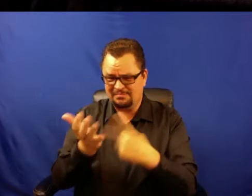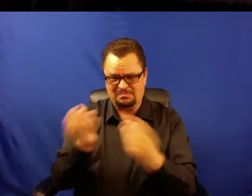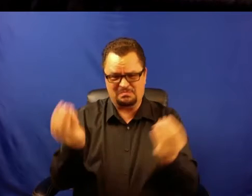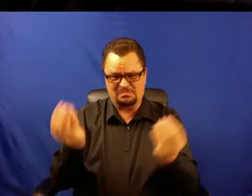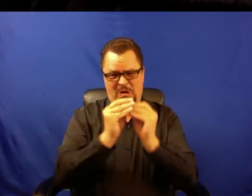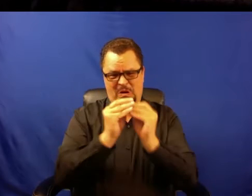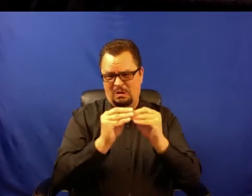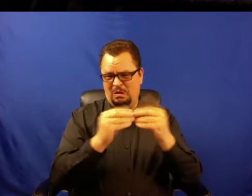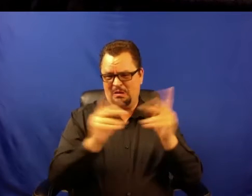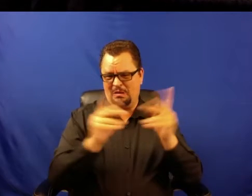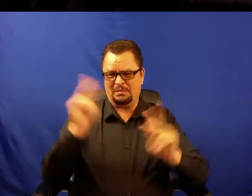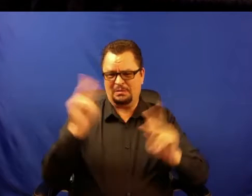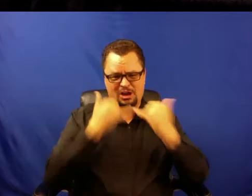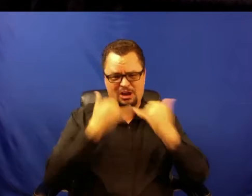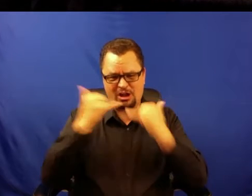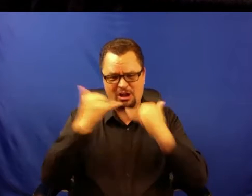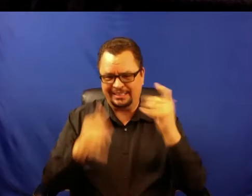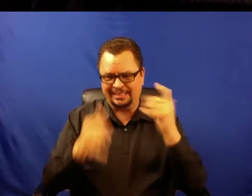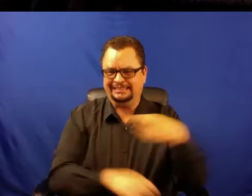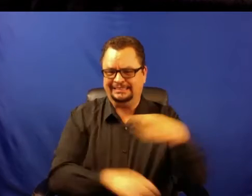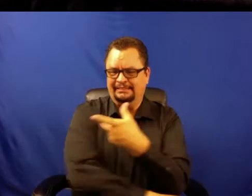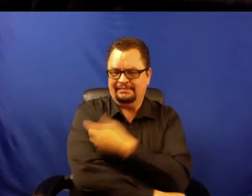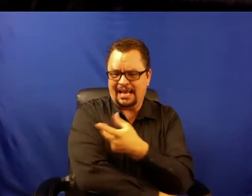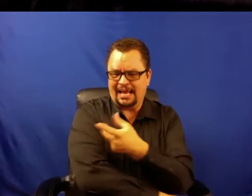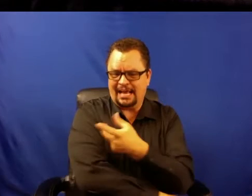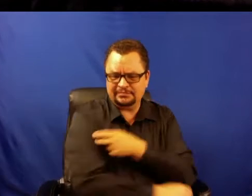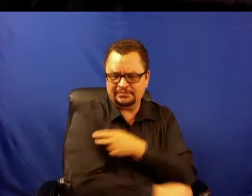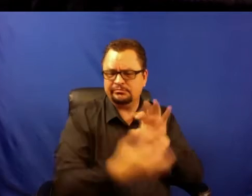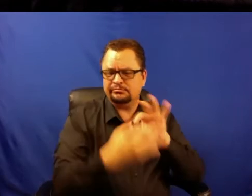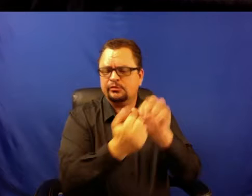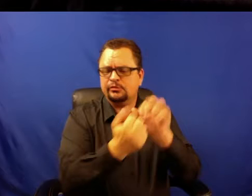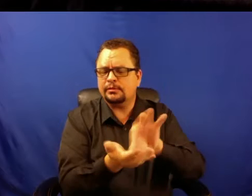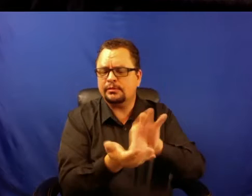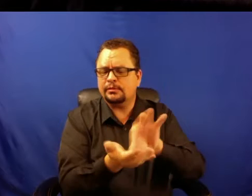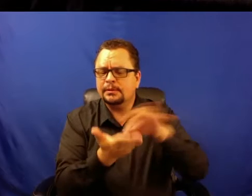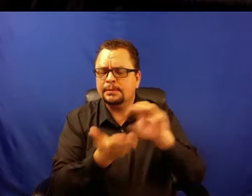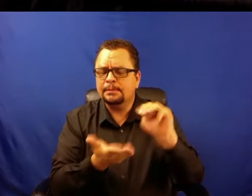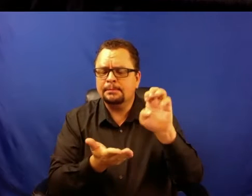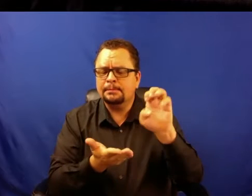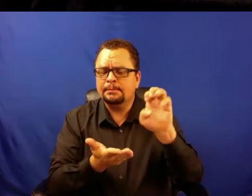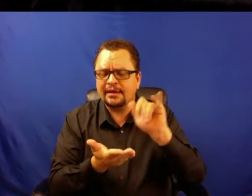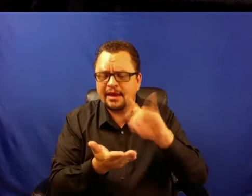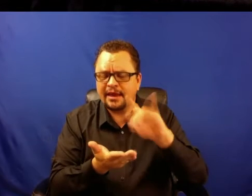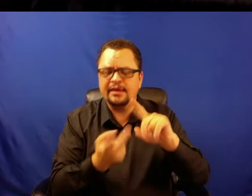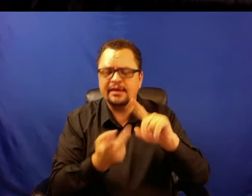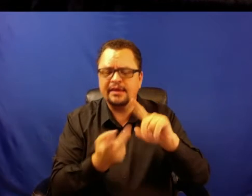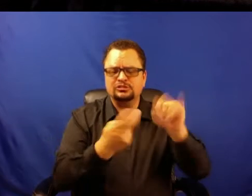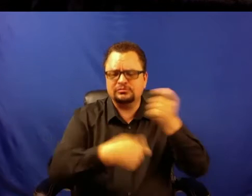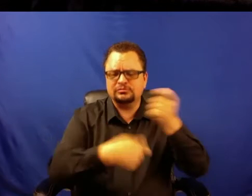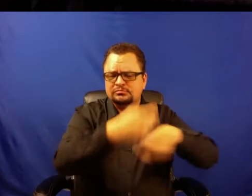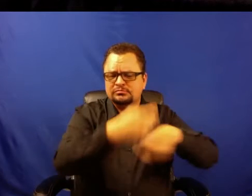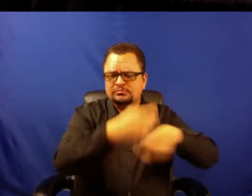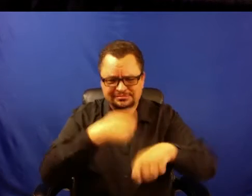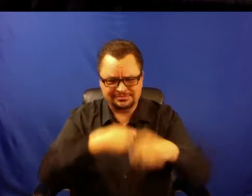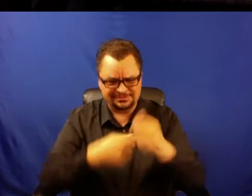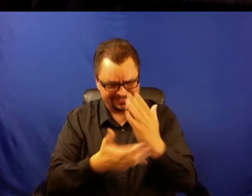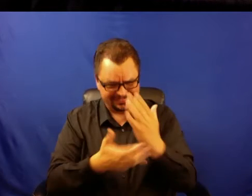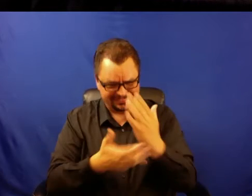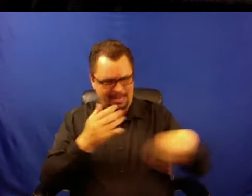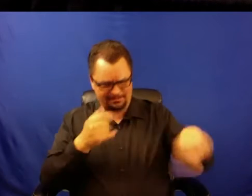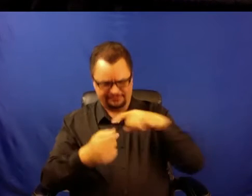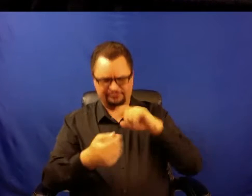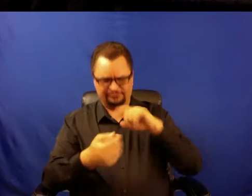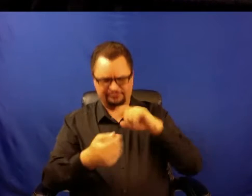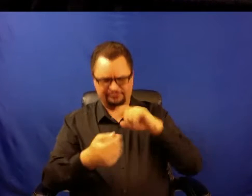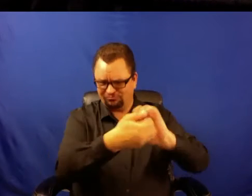Exchange. Some of them may be with us on Teams watching live. Rose, I'm not sure who might be on there, but if you are